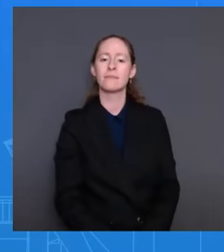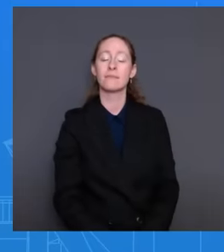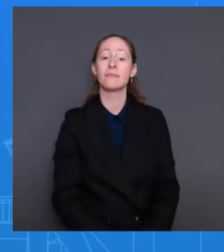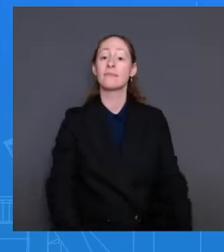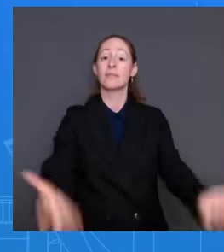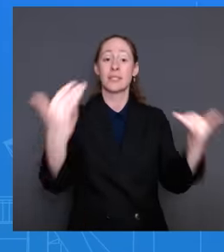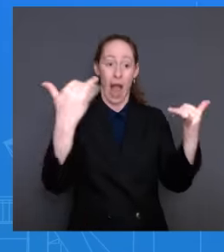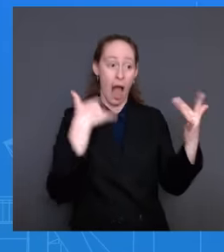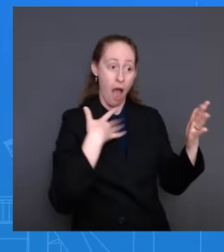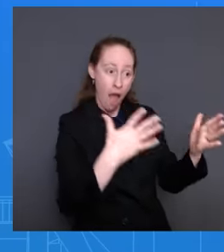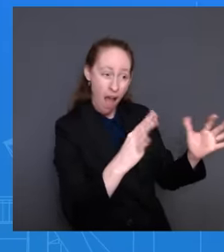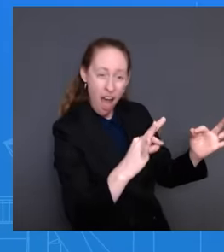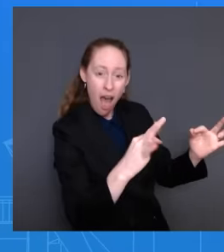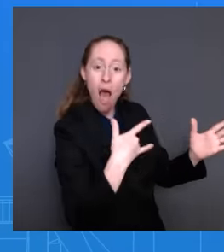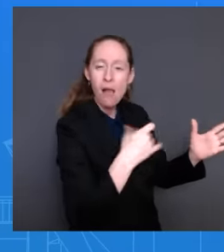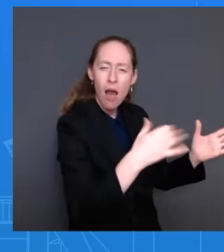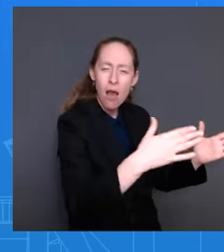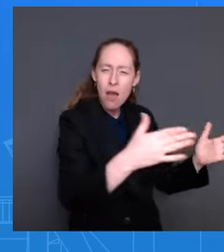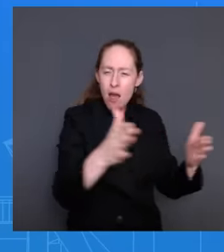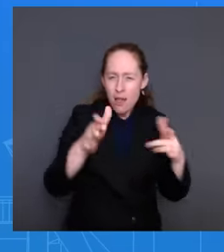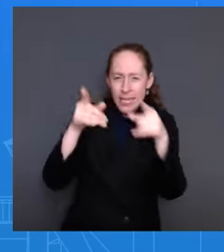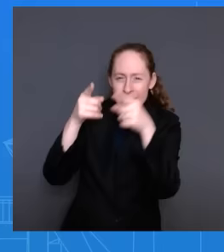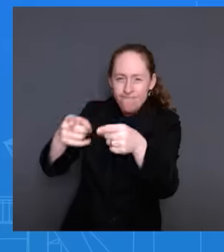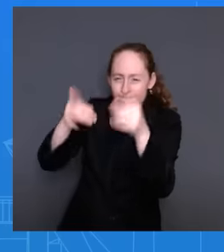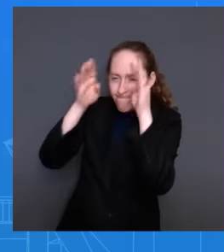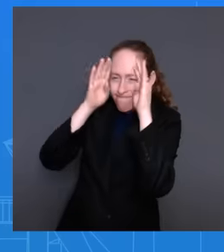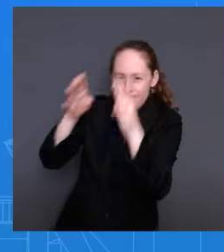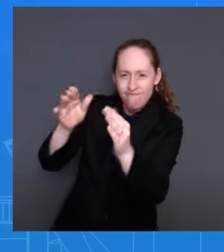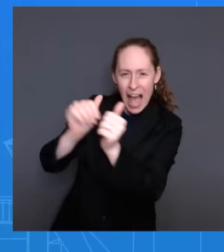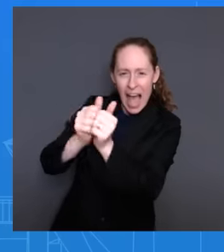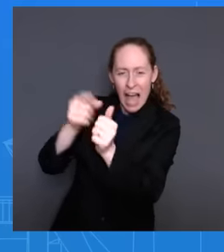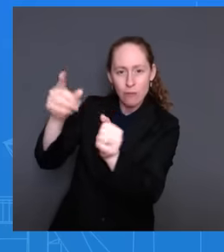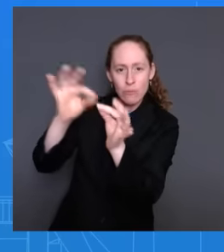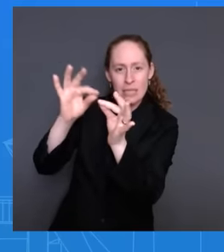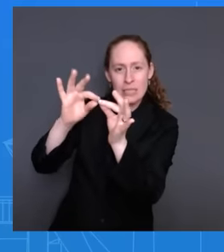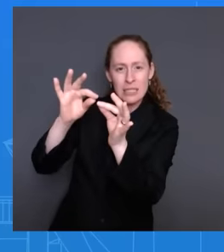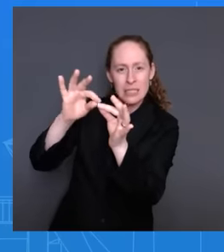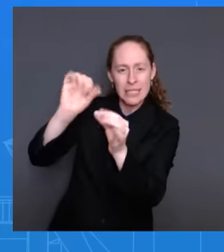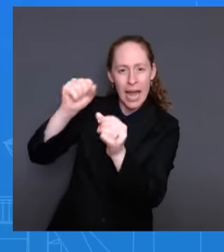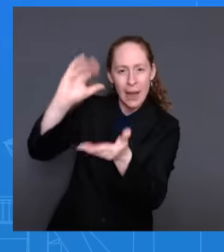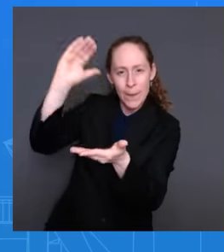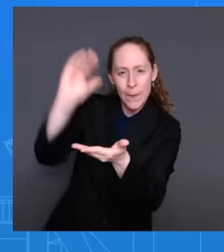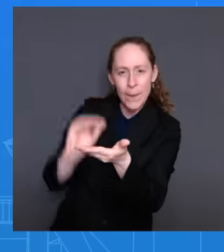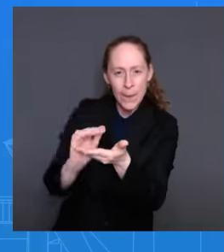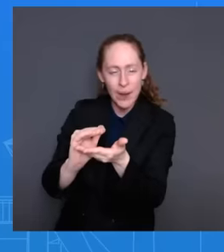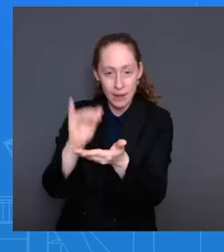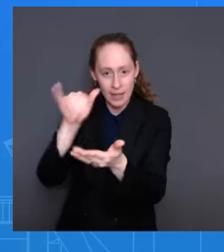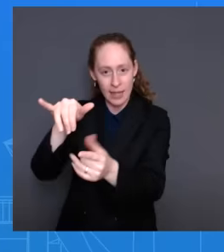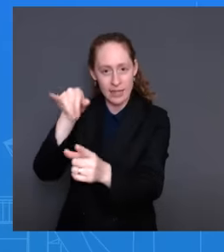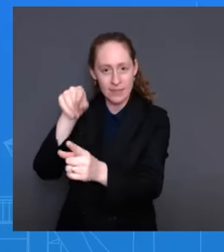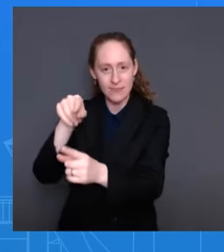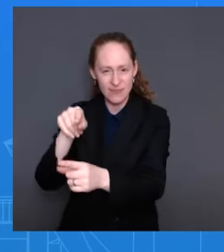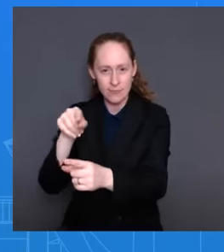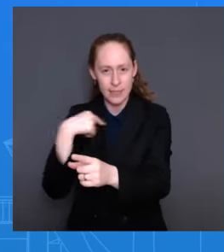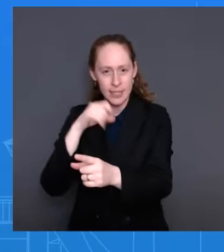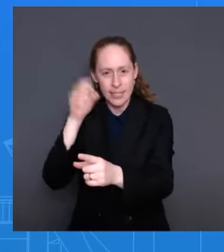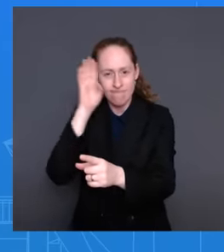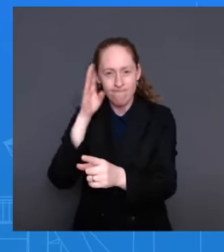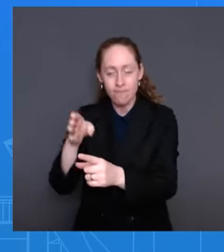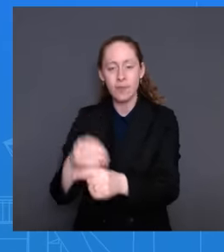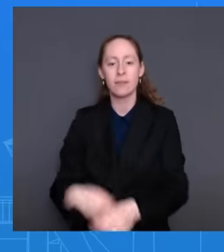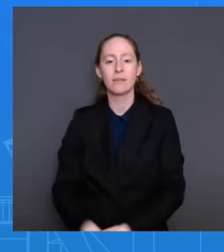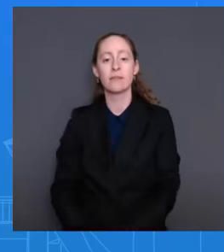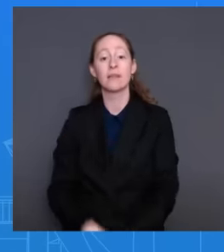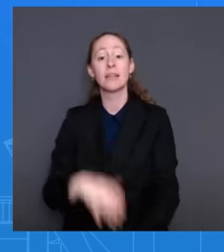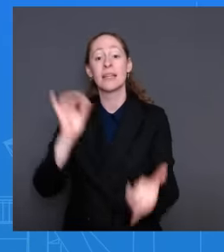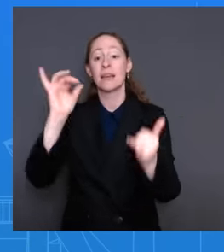that the president's talking about this transition and growth. As we move through this transition, our economic growth should look